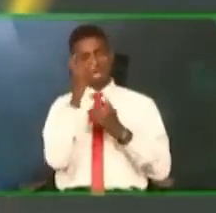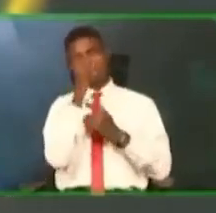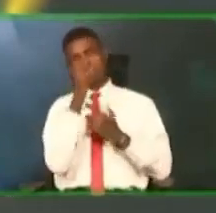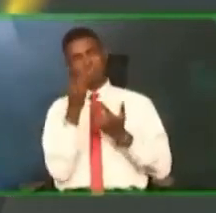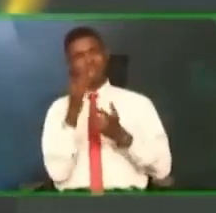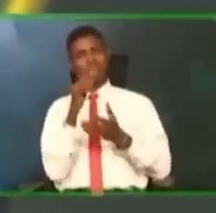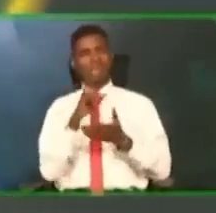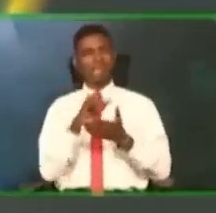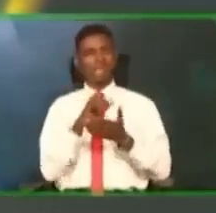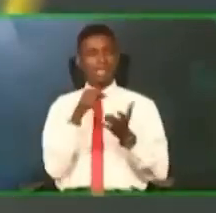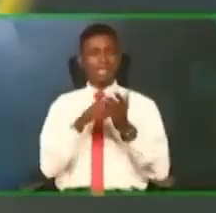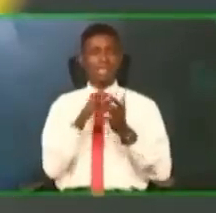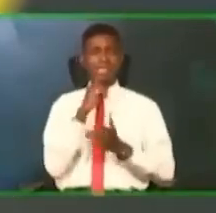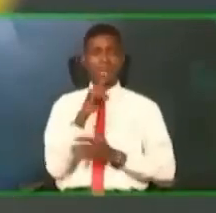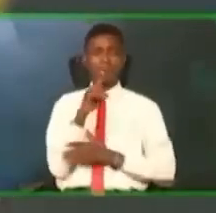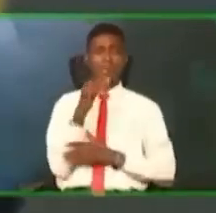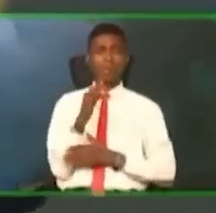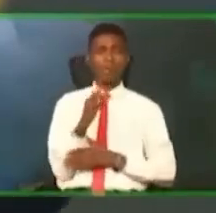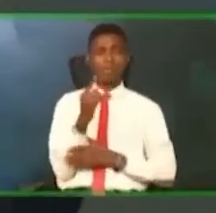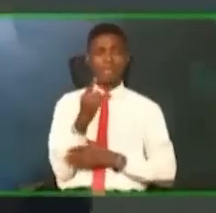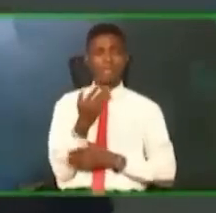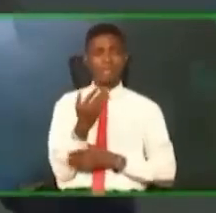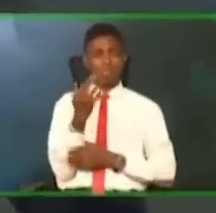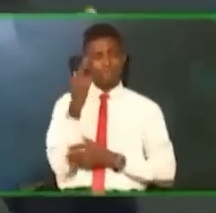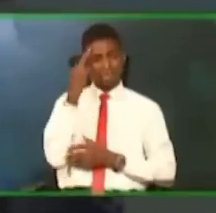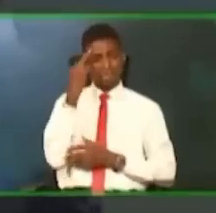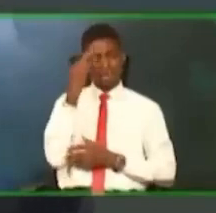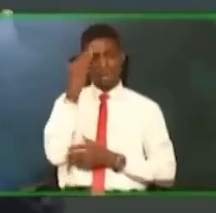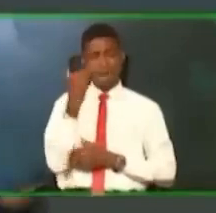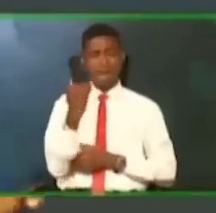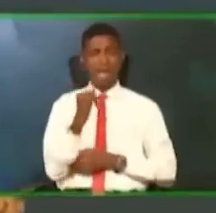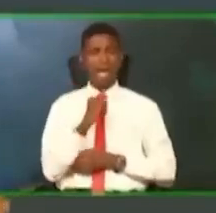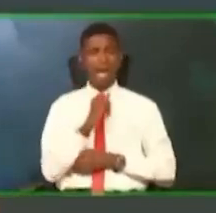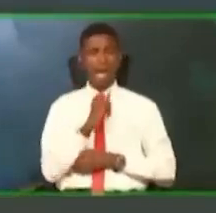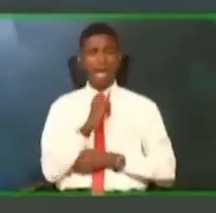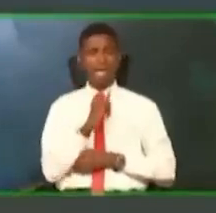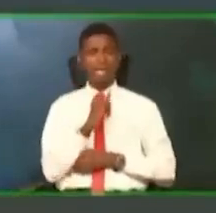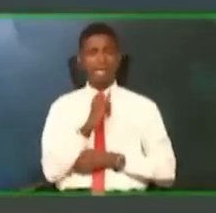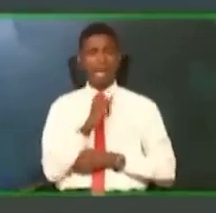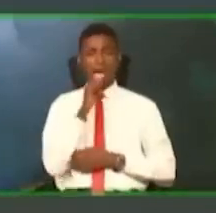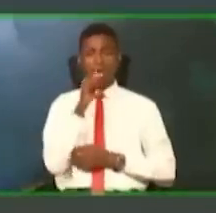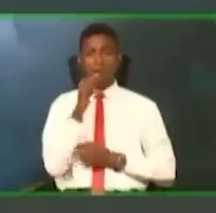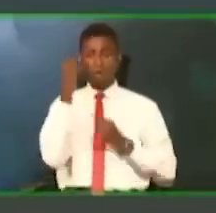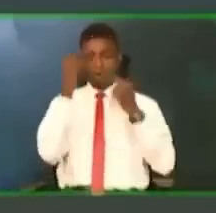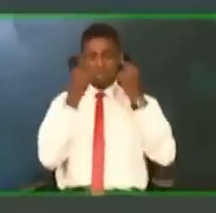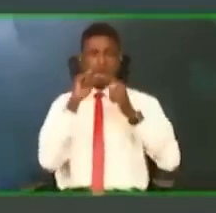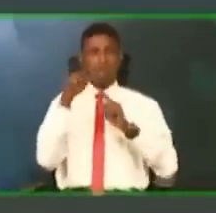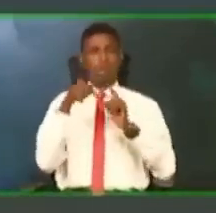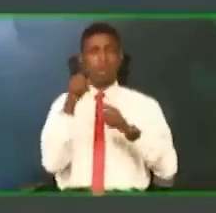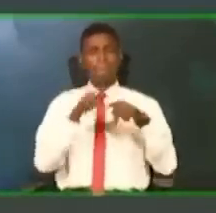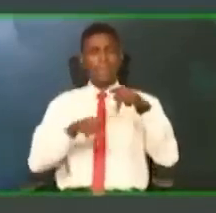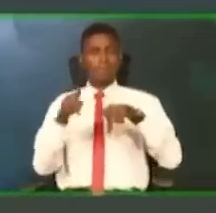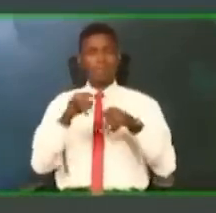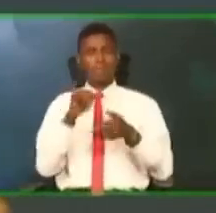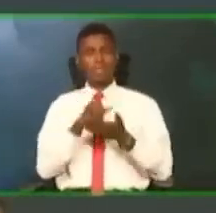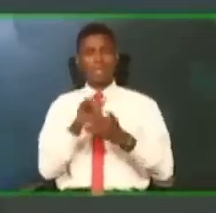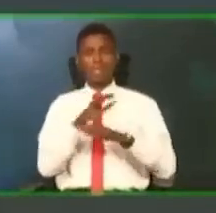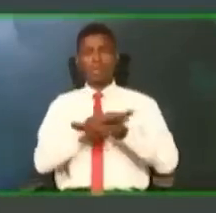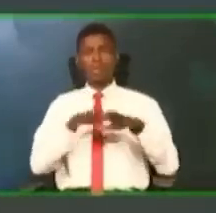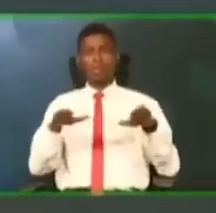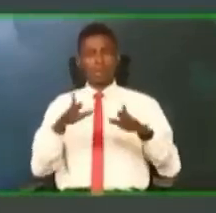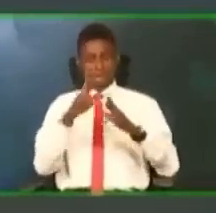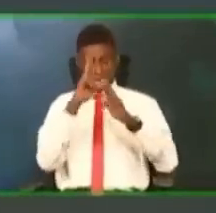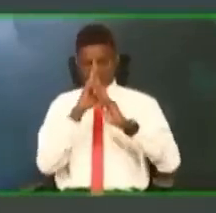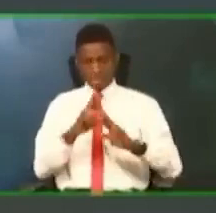this is one of the reasons why I get concerned when people who do not respect the word claim